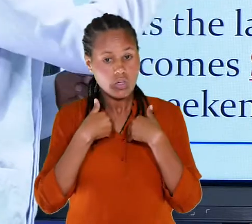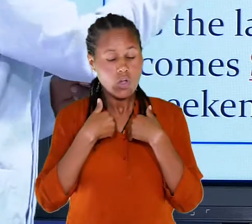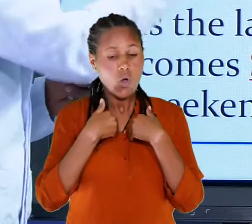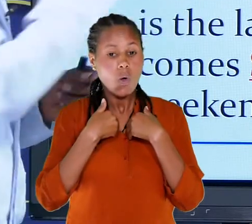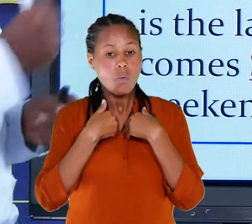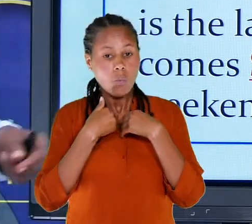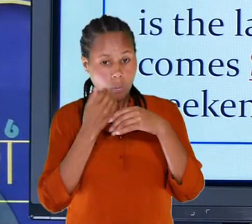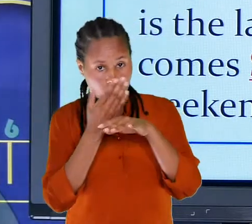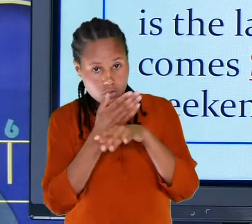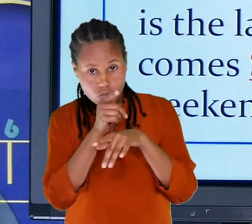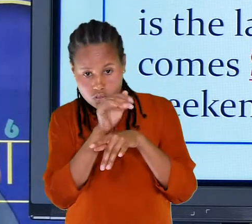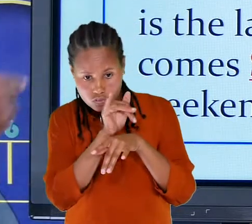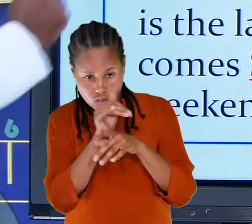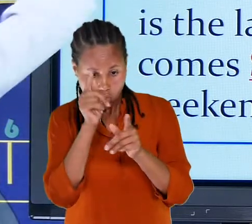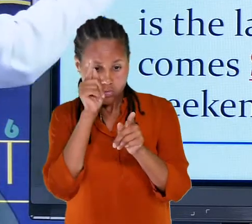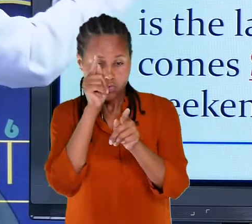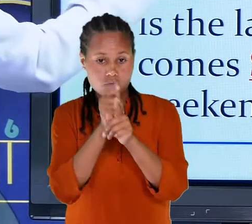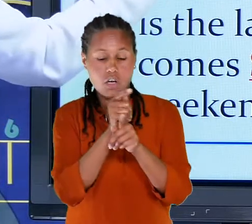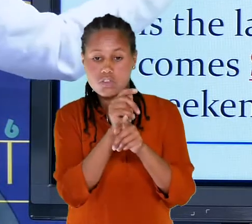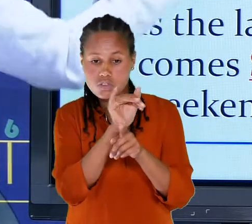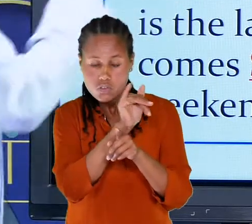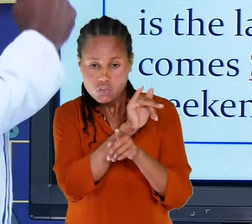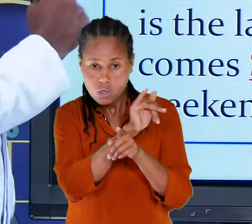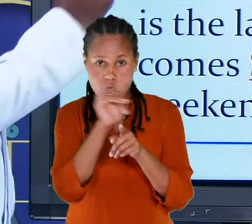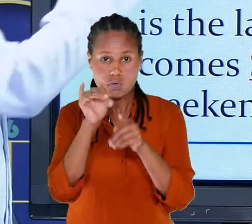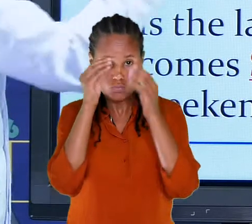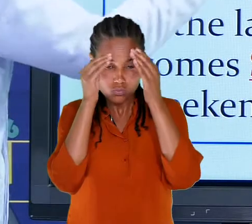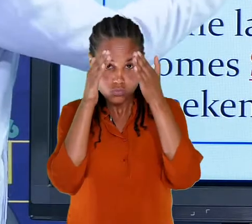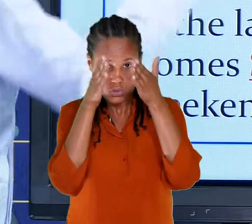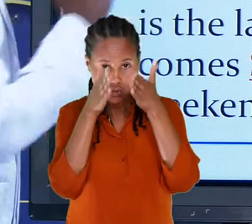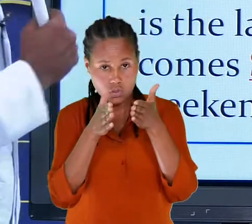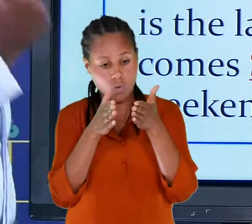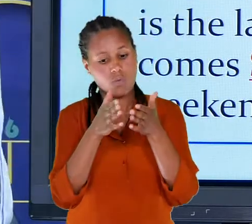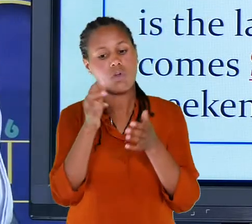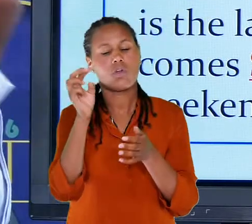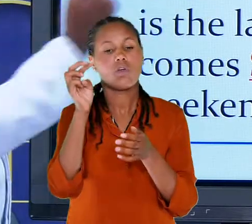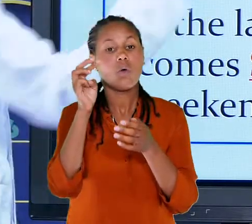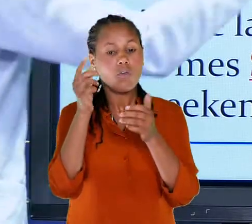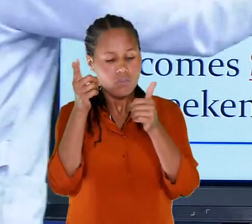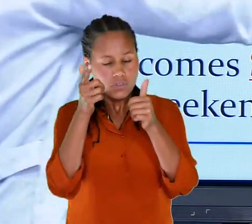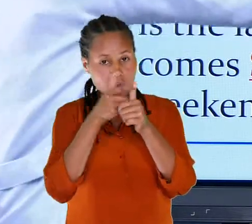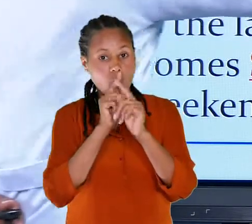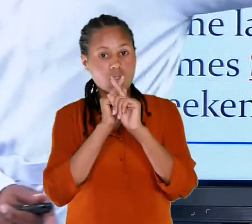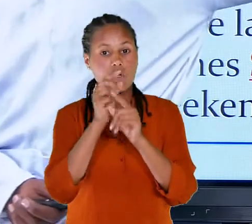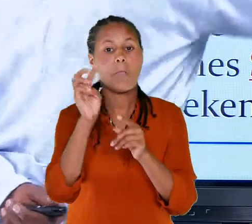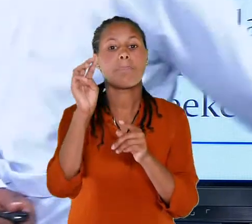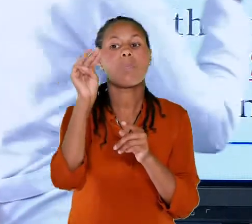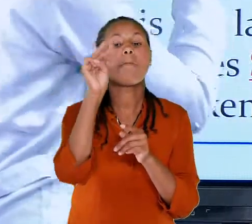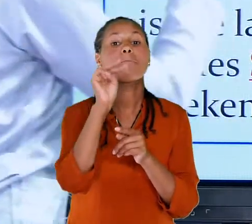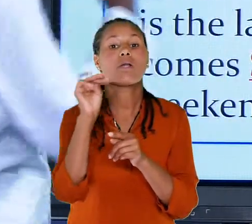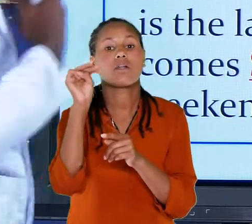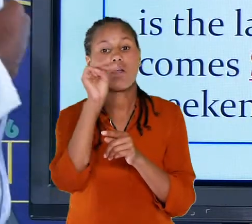answer according to this one. Here, today is Monday, because it is the first day of